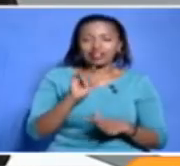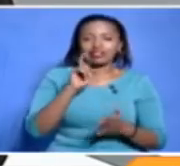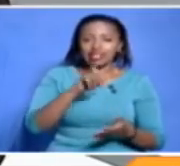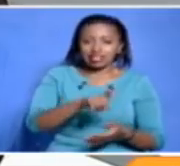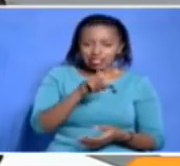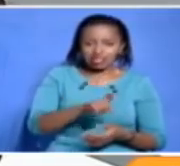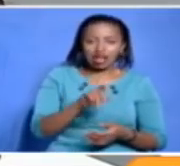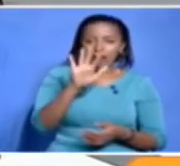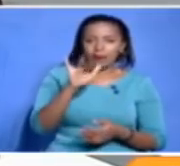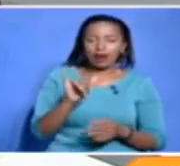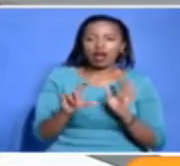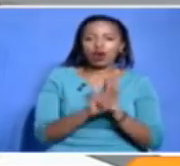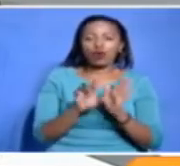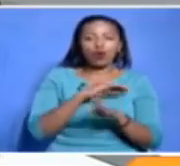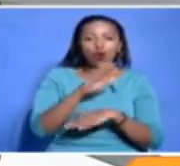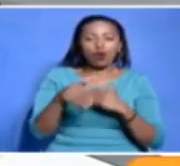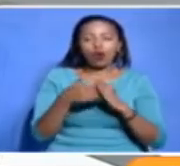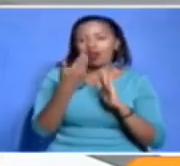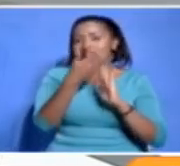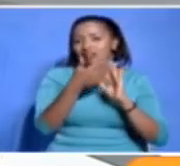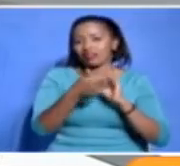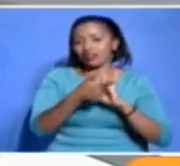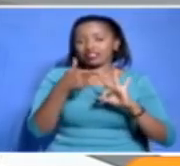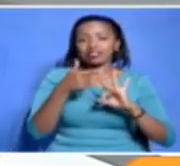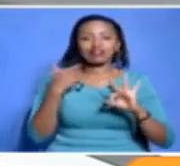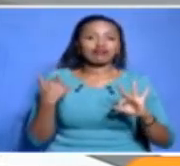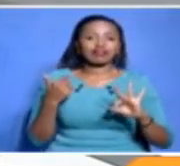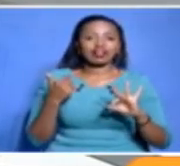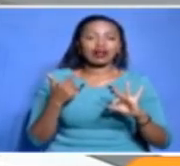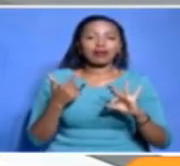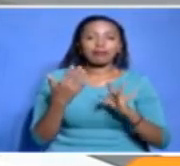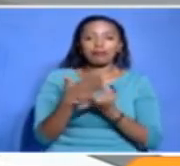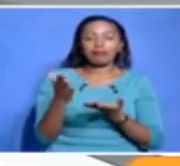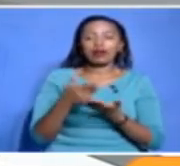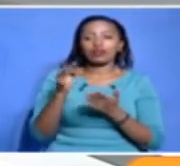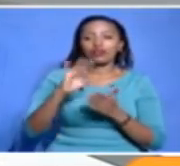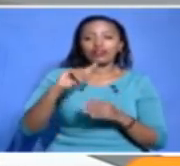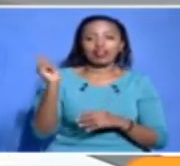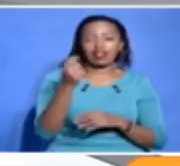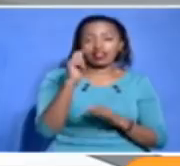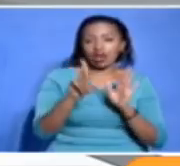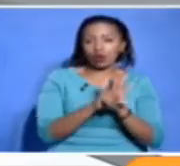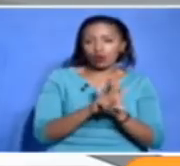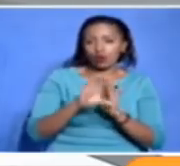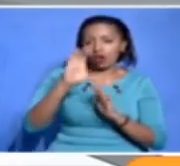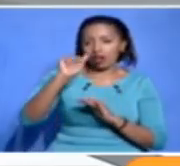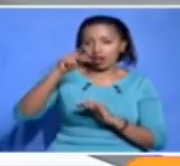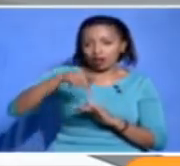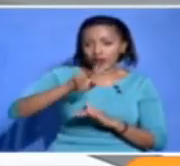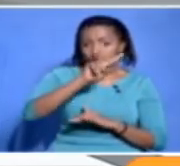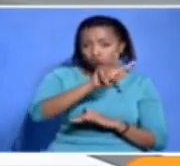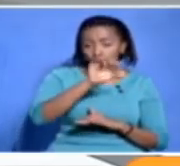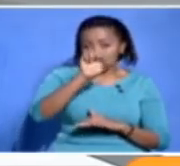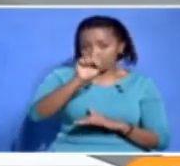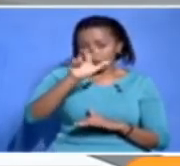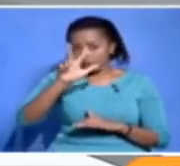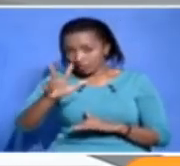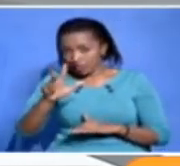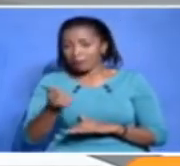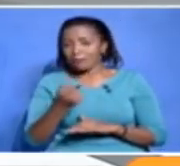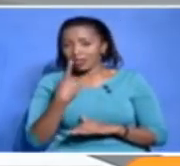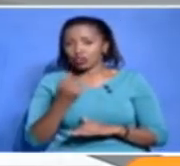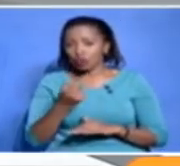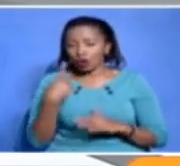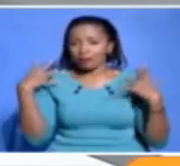law. All of these are actually a part of Kenya's laws. CAP 253, that is the Medical Practitioners and